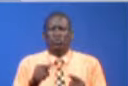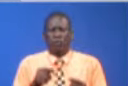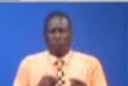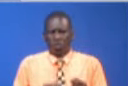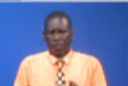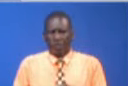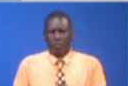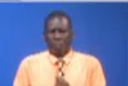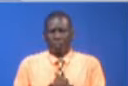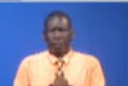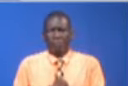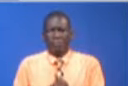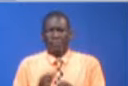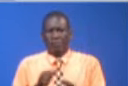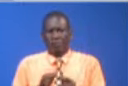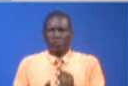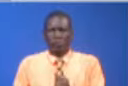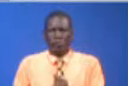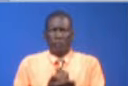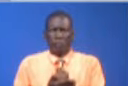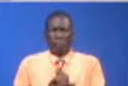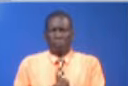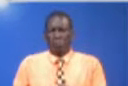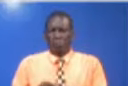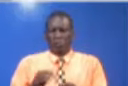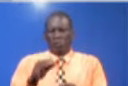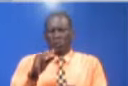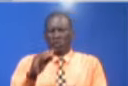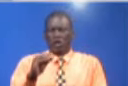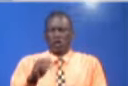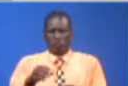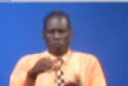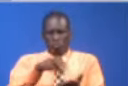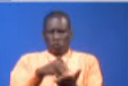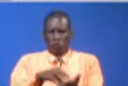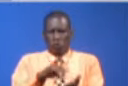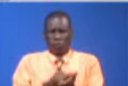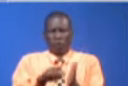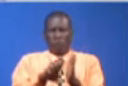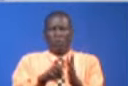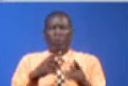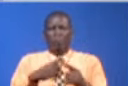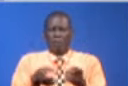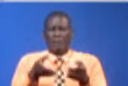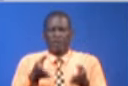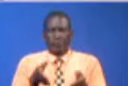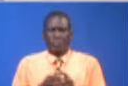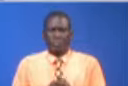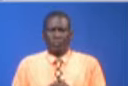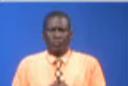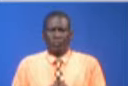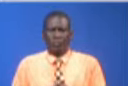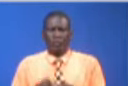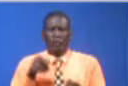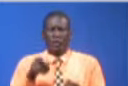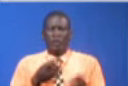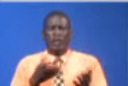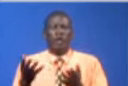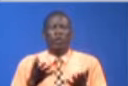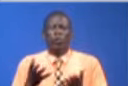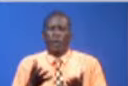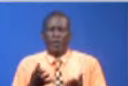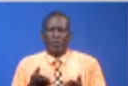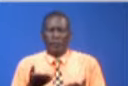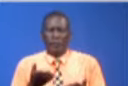facilitate the liquidity position of the globe. Yeah, unfortunately, yeah. You see, that's where it comes